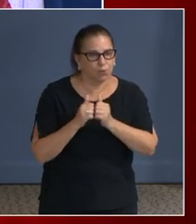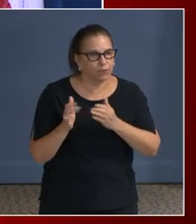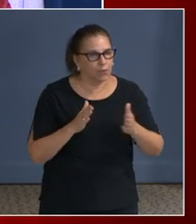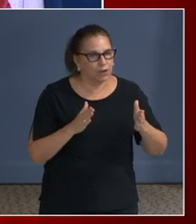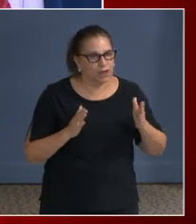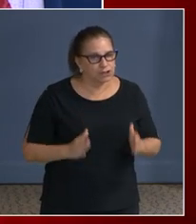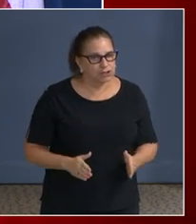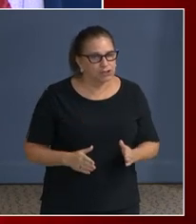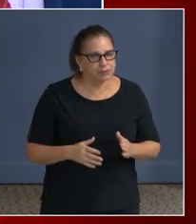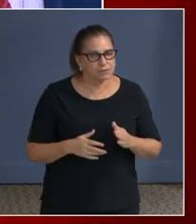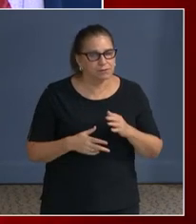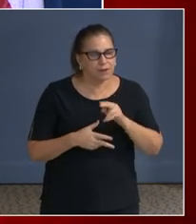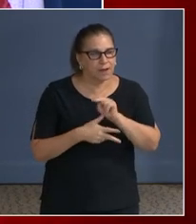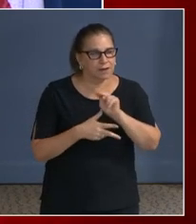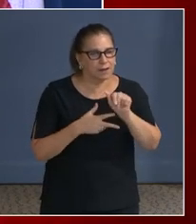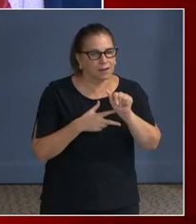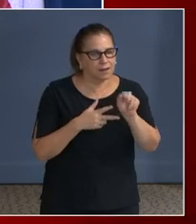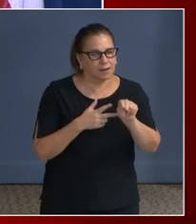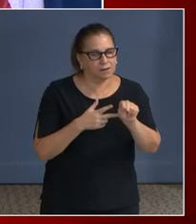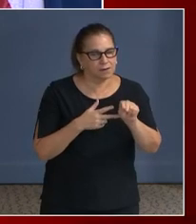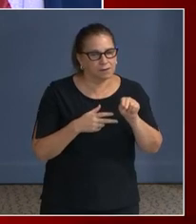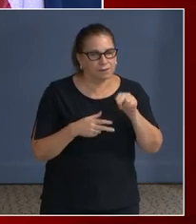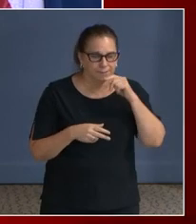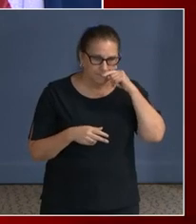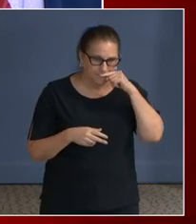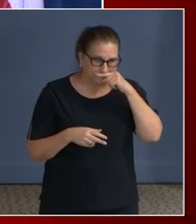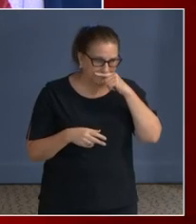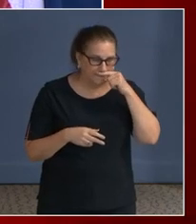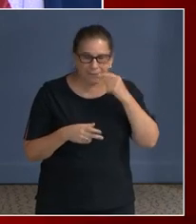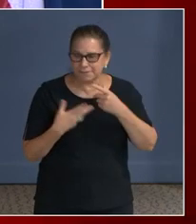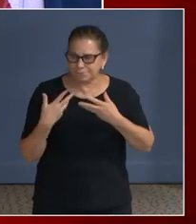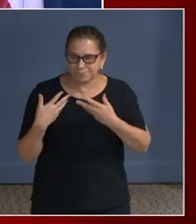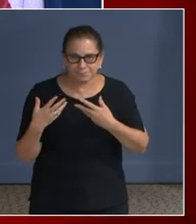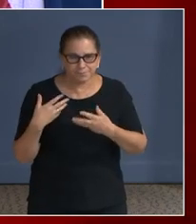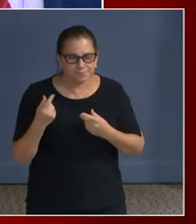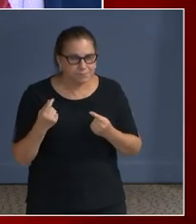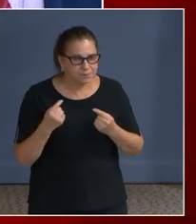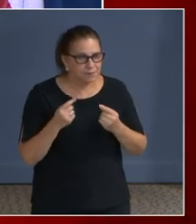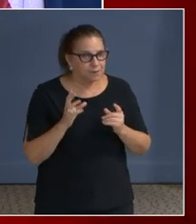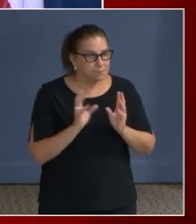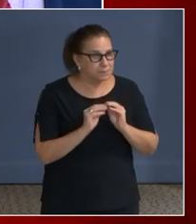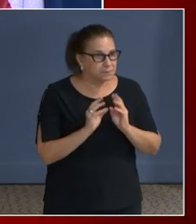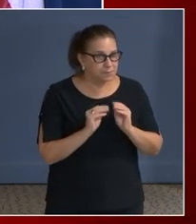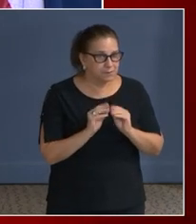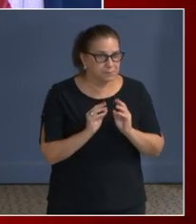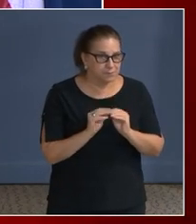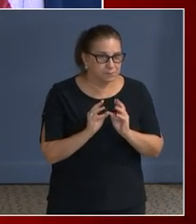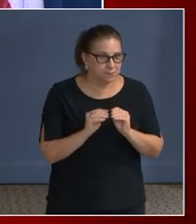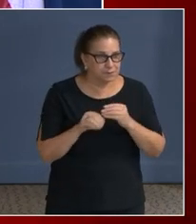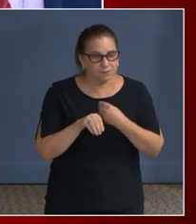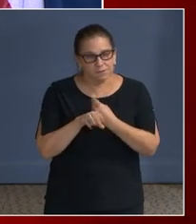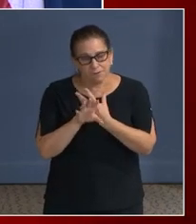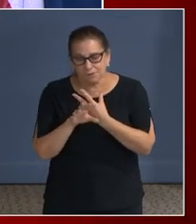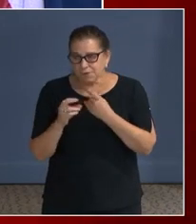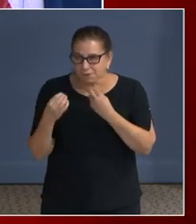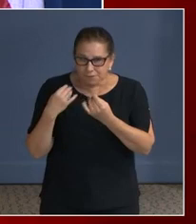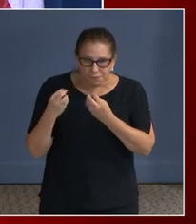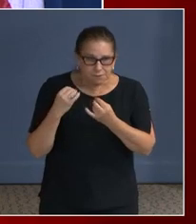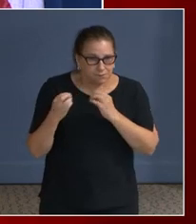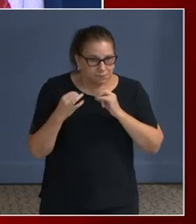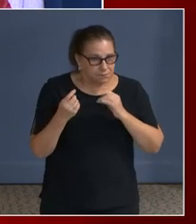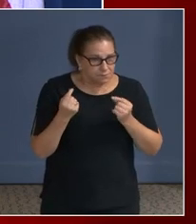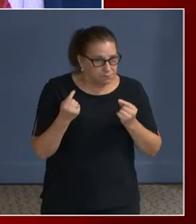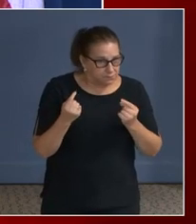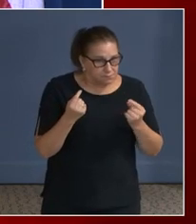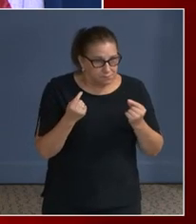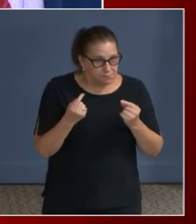And we are meeting with them several times a week virtually to make sure that, again, any city services